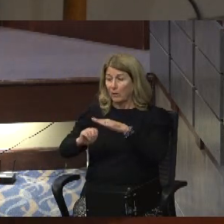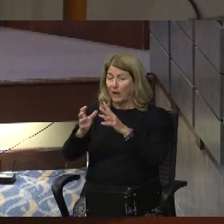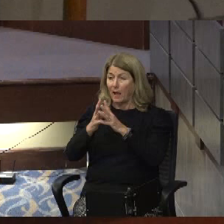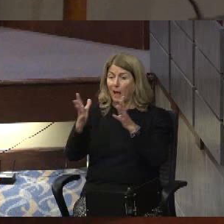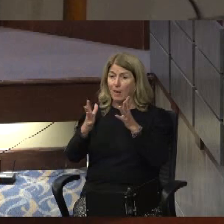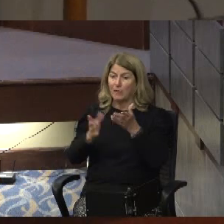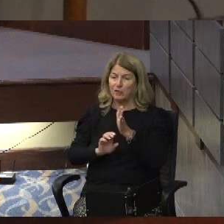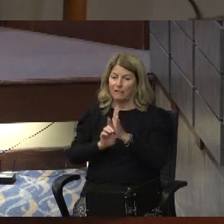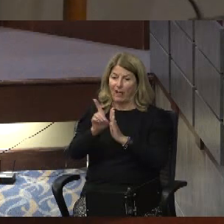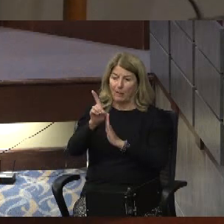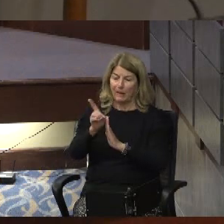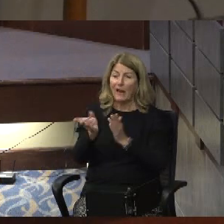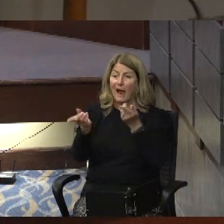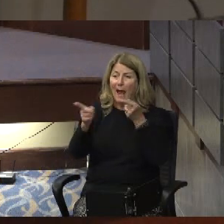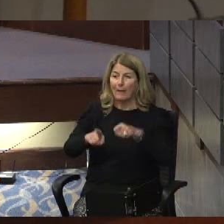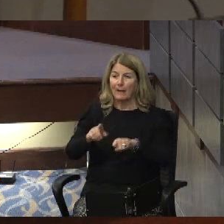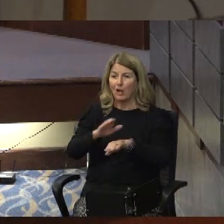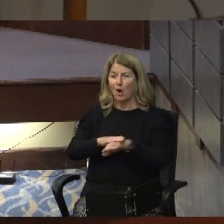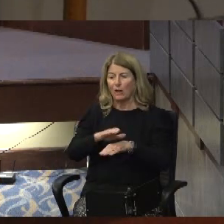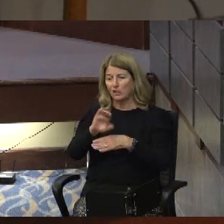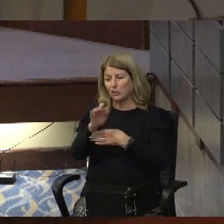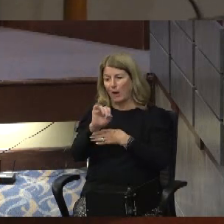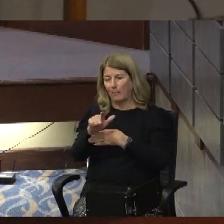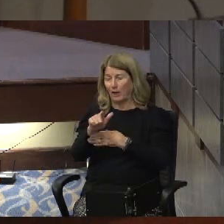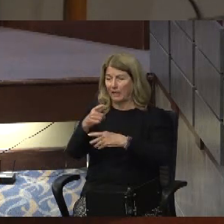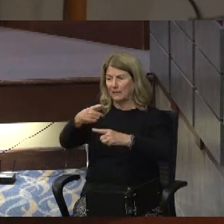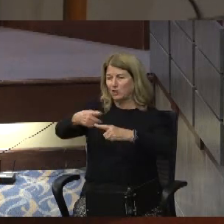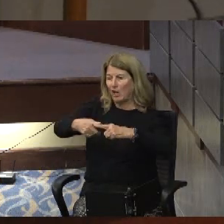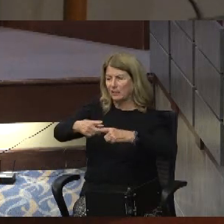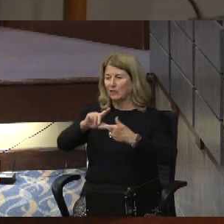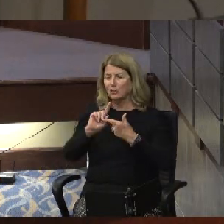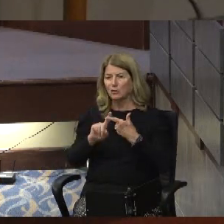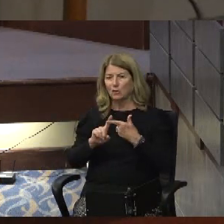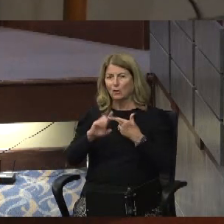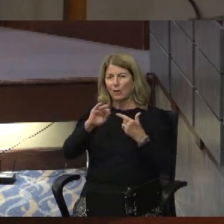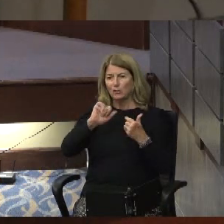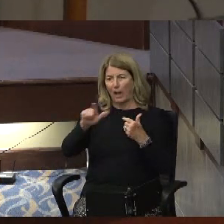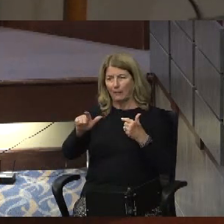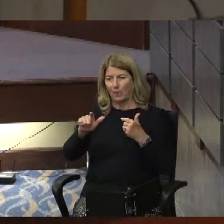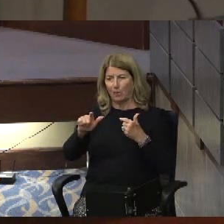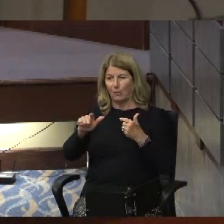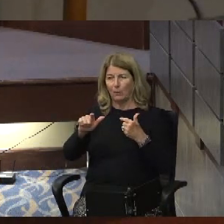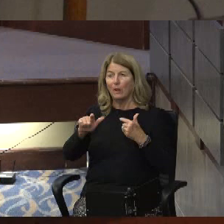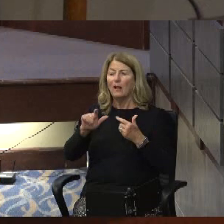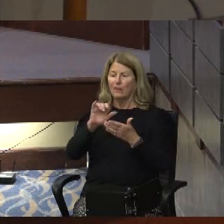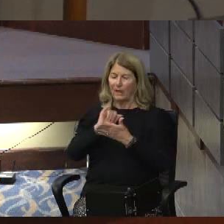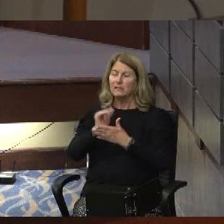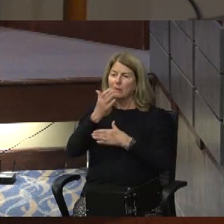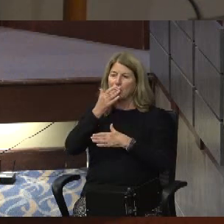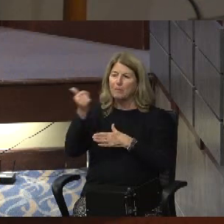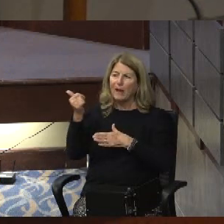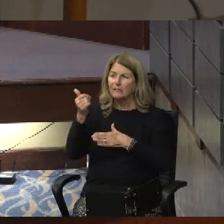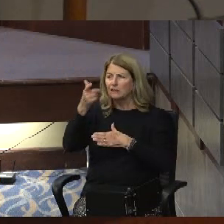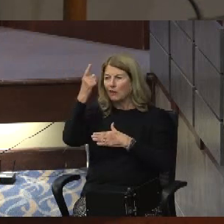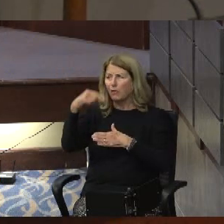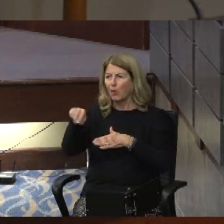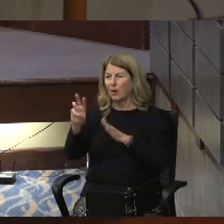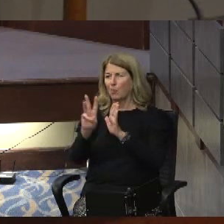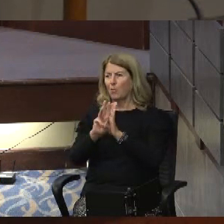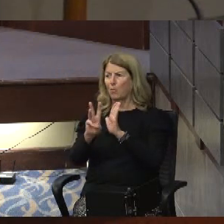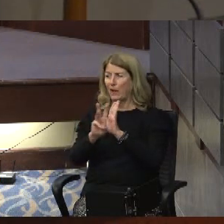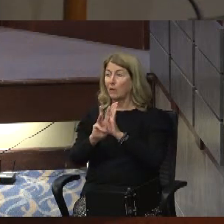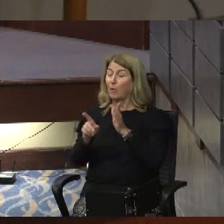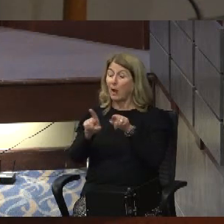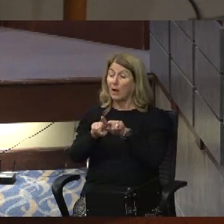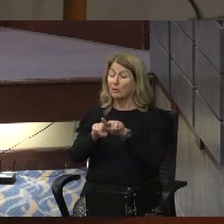happening along Chapel and adjacent to Chapel, I think that's going to be a big win for West Waco. So I wanted to say that, and also